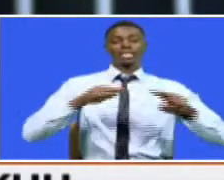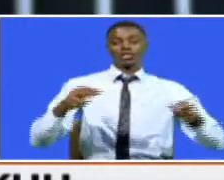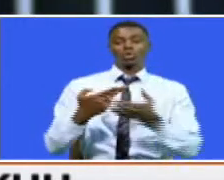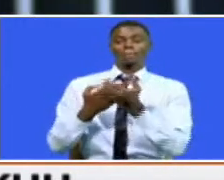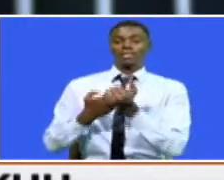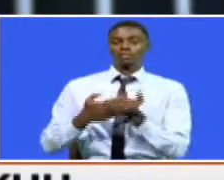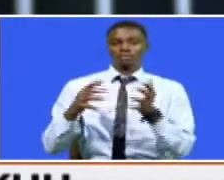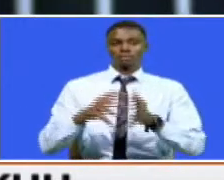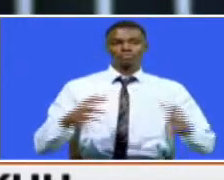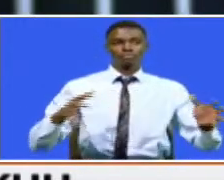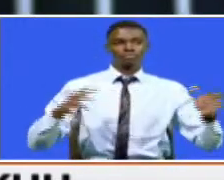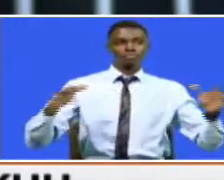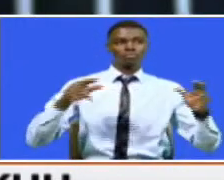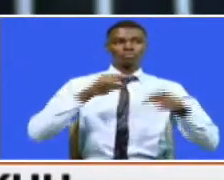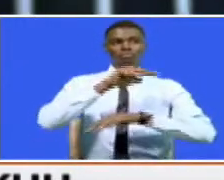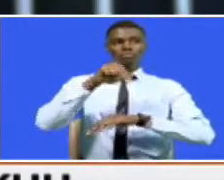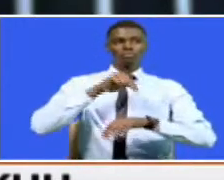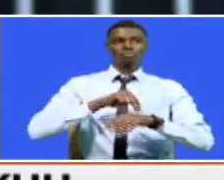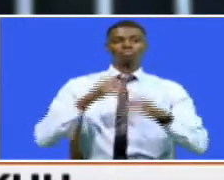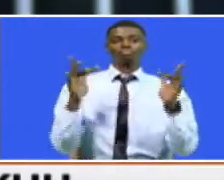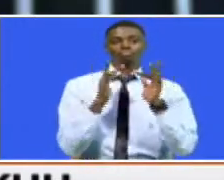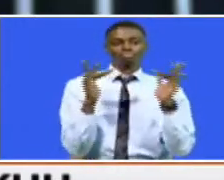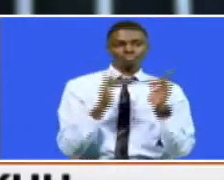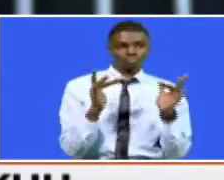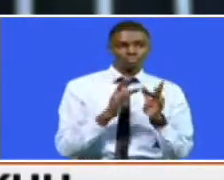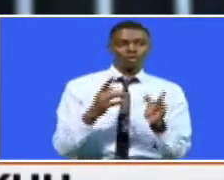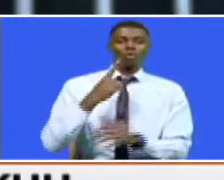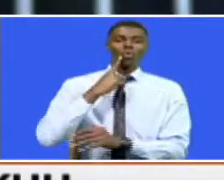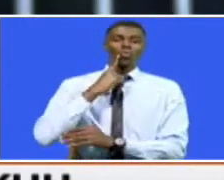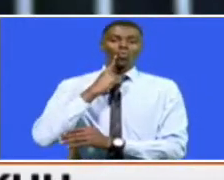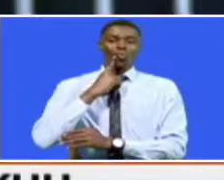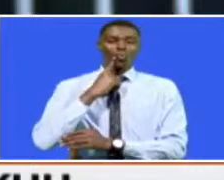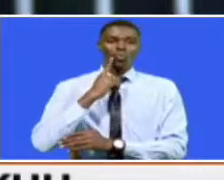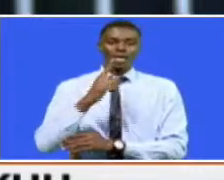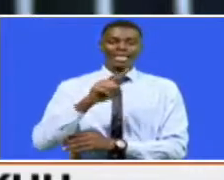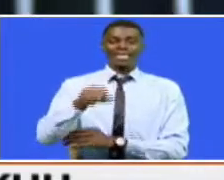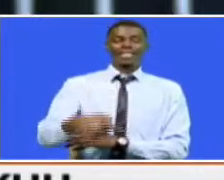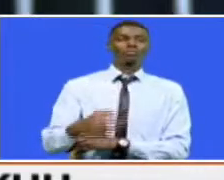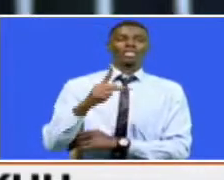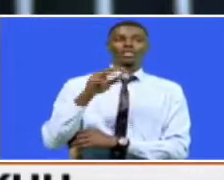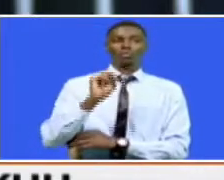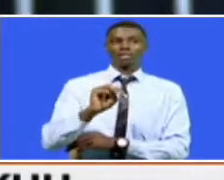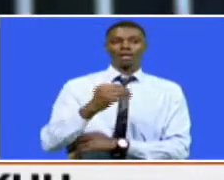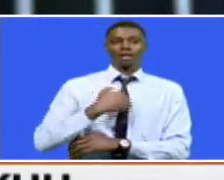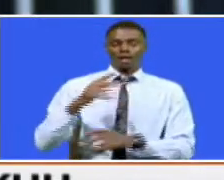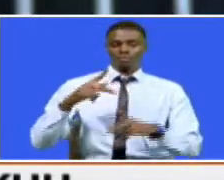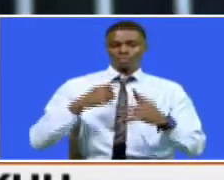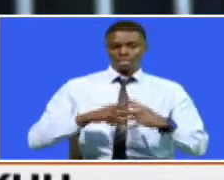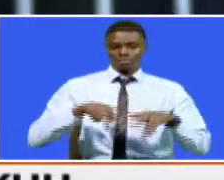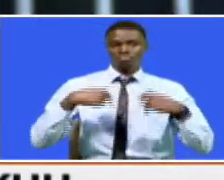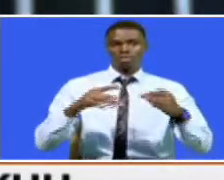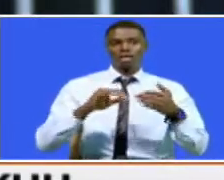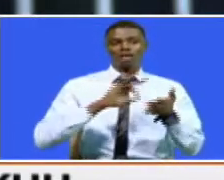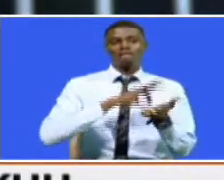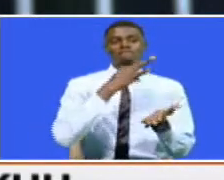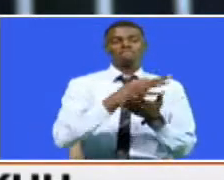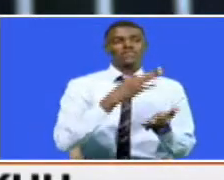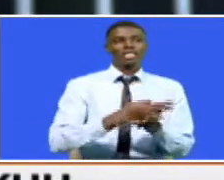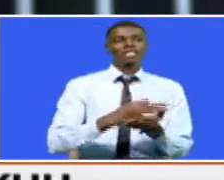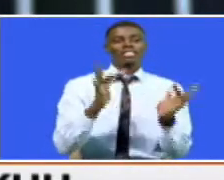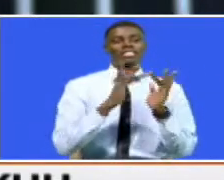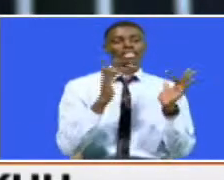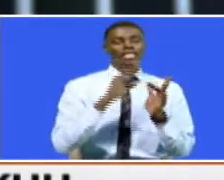to expand the national fiber optic network back 100,000 kilometers. We have begun to provide government funded internet to the